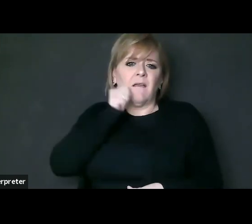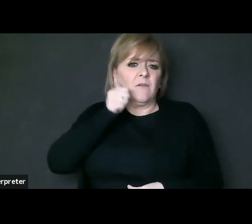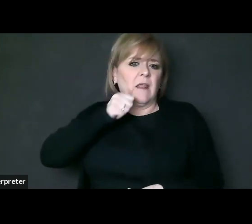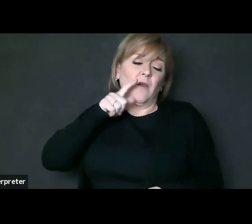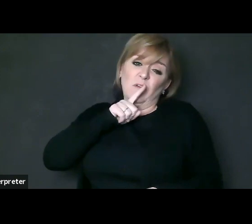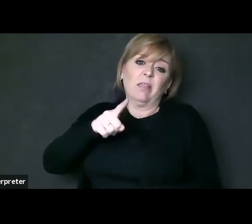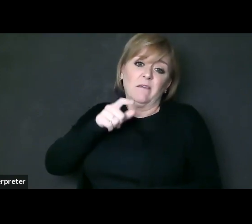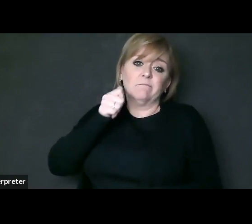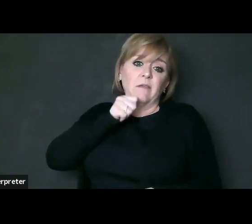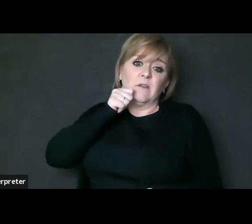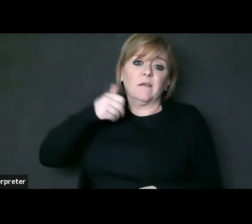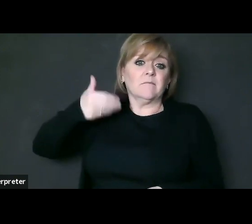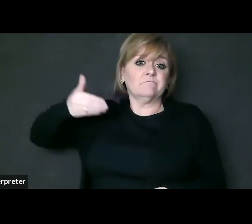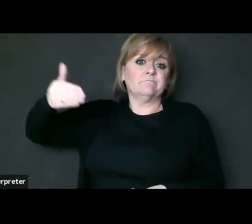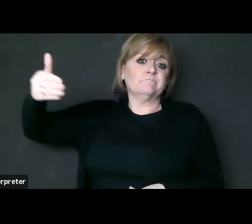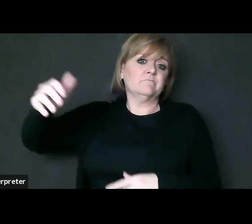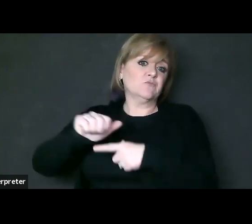really.